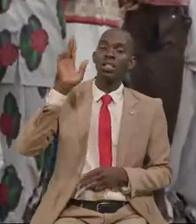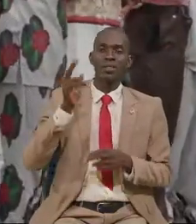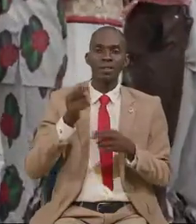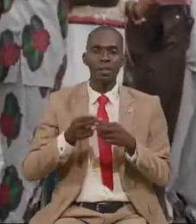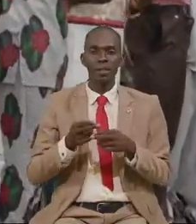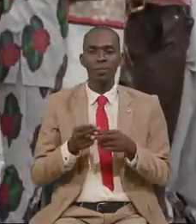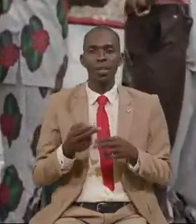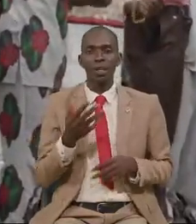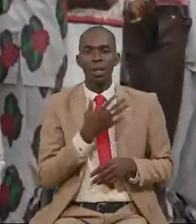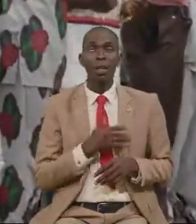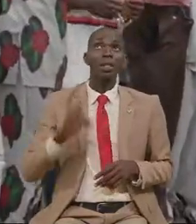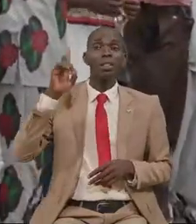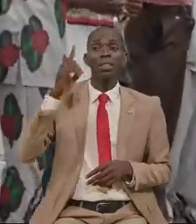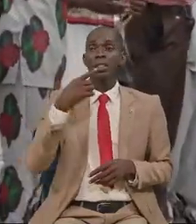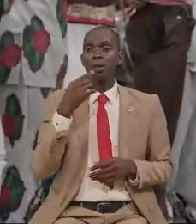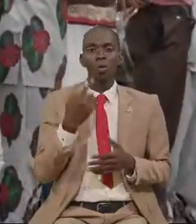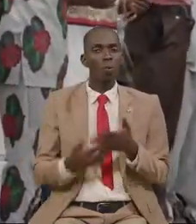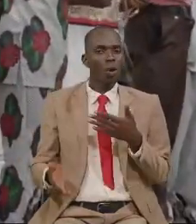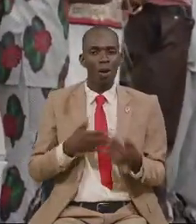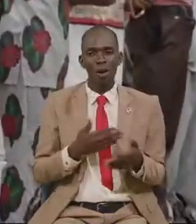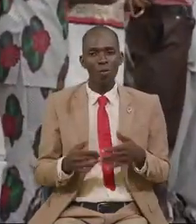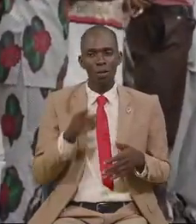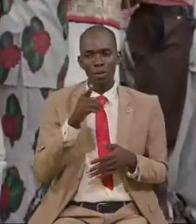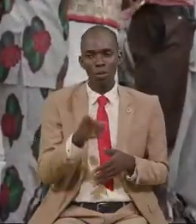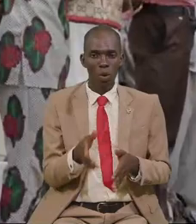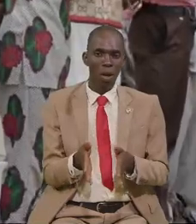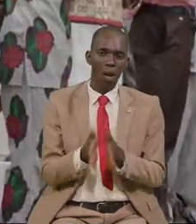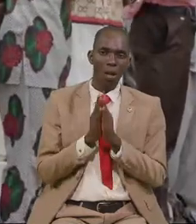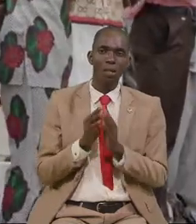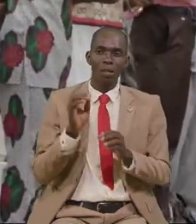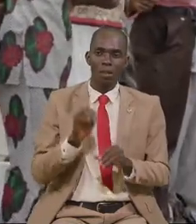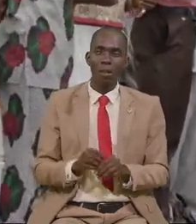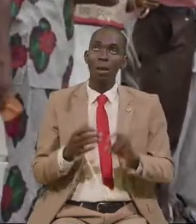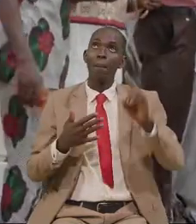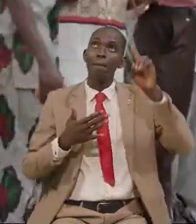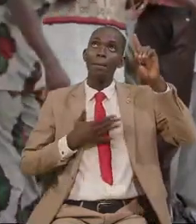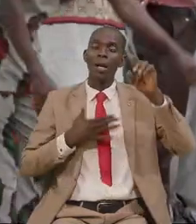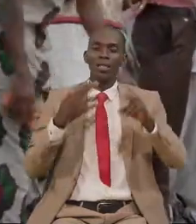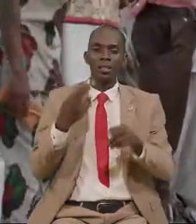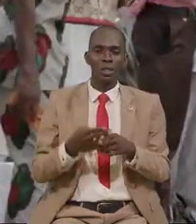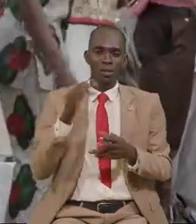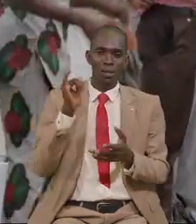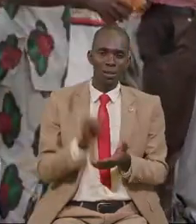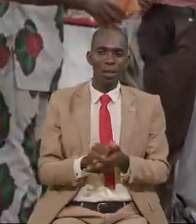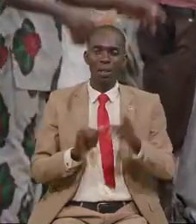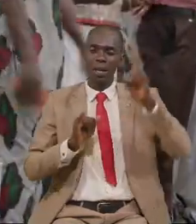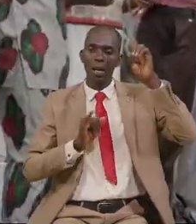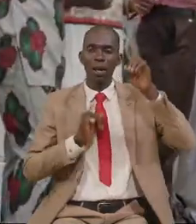And he says, whatsoever you ask in my name, that I will do,